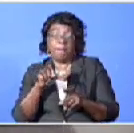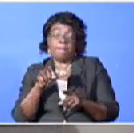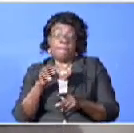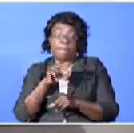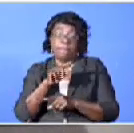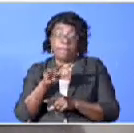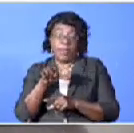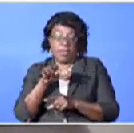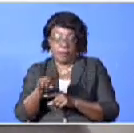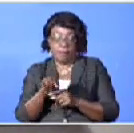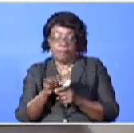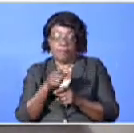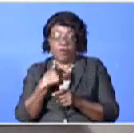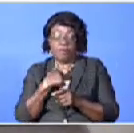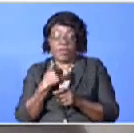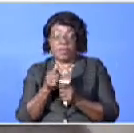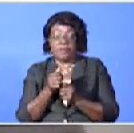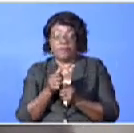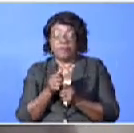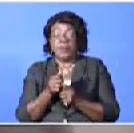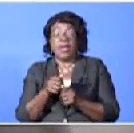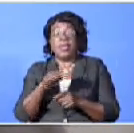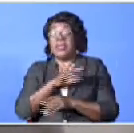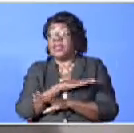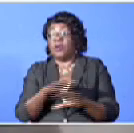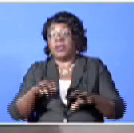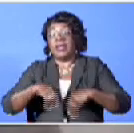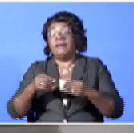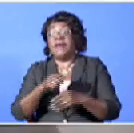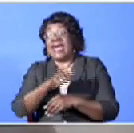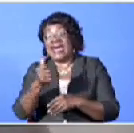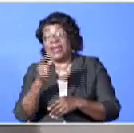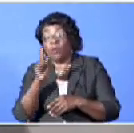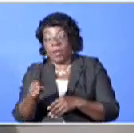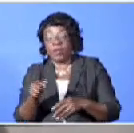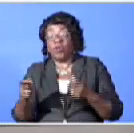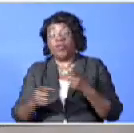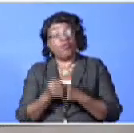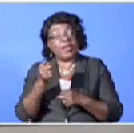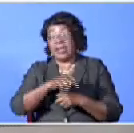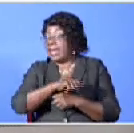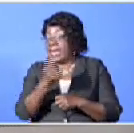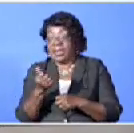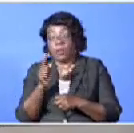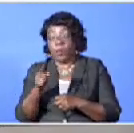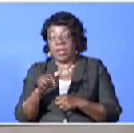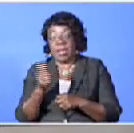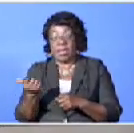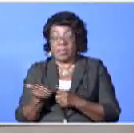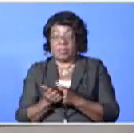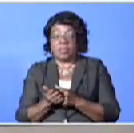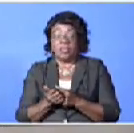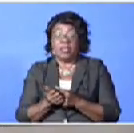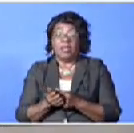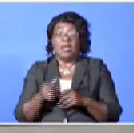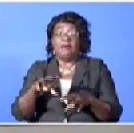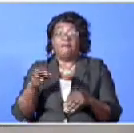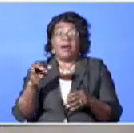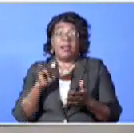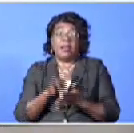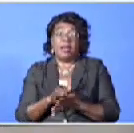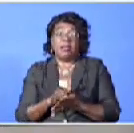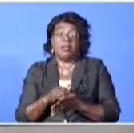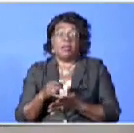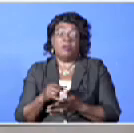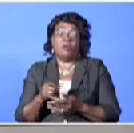anybody who I have given a directive to threaten them. I find that principle abhorrent,